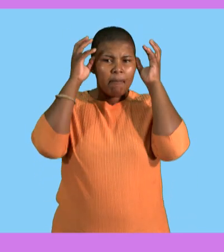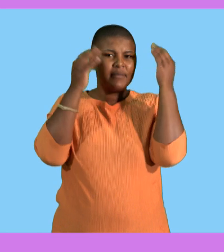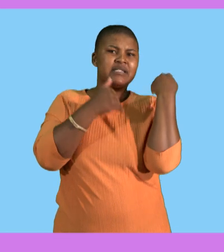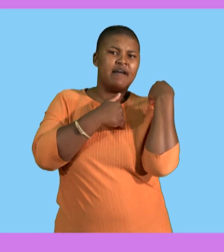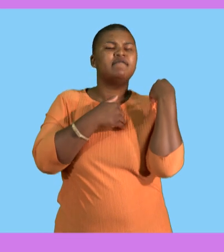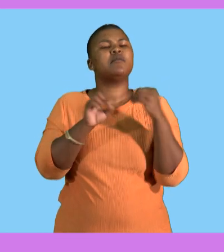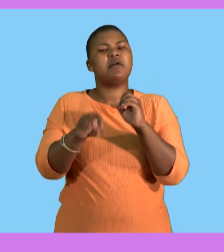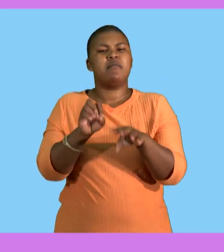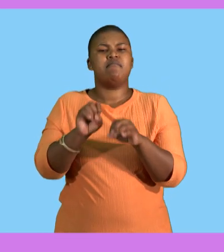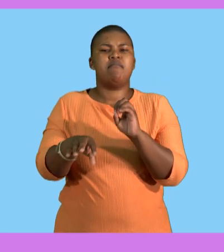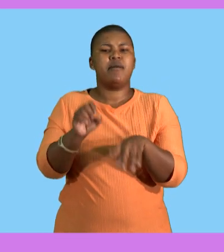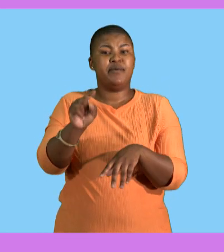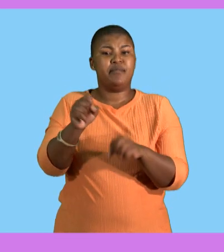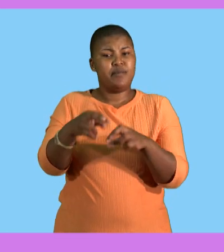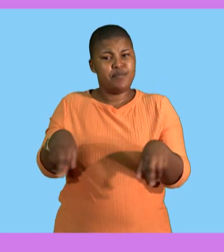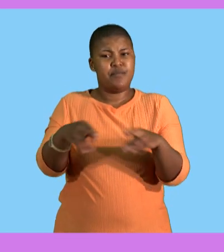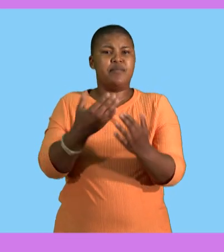there.